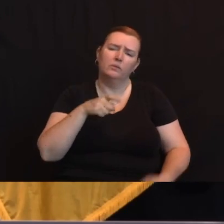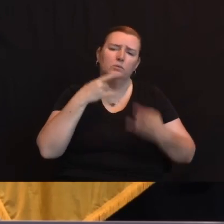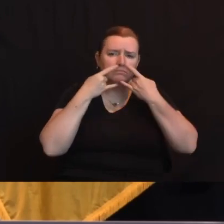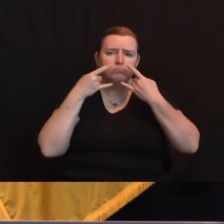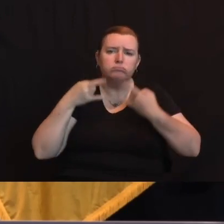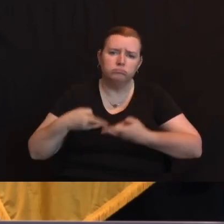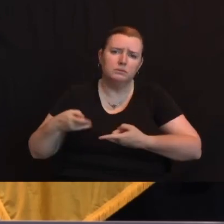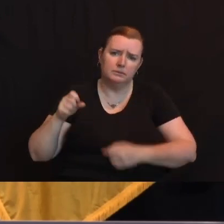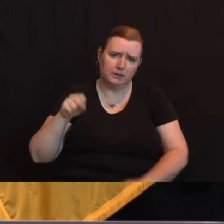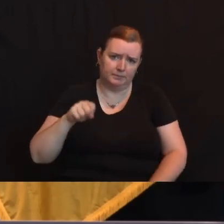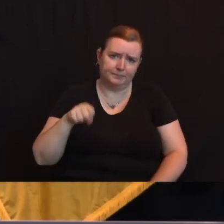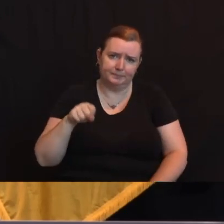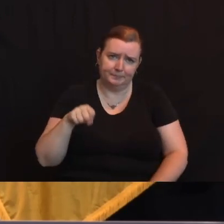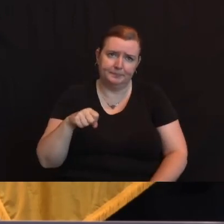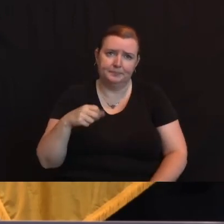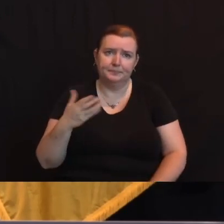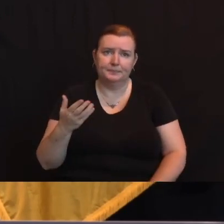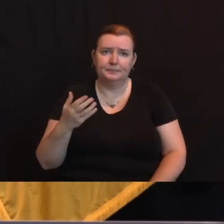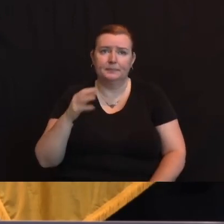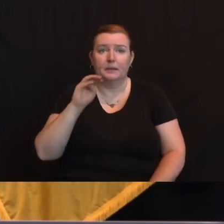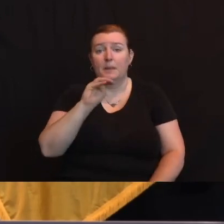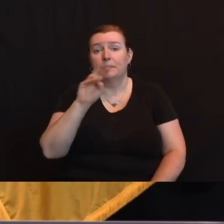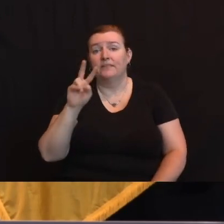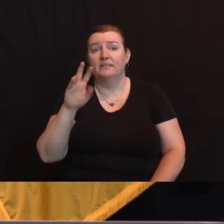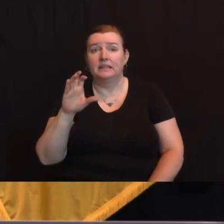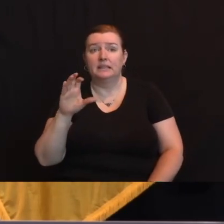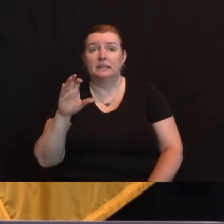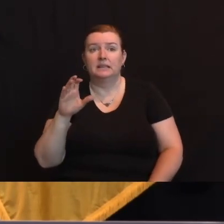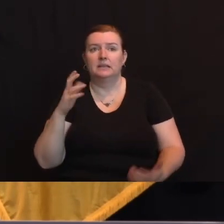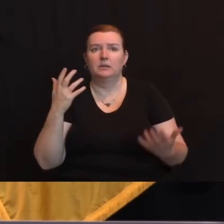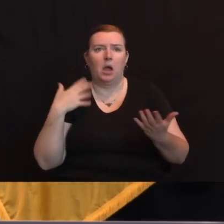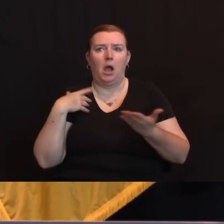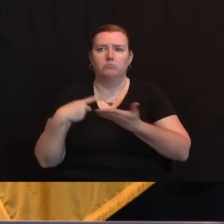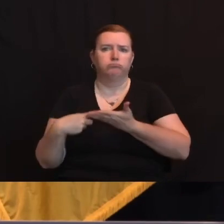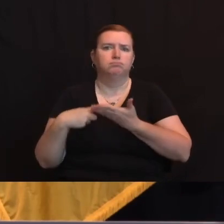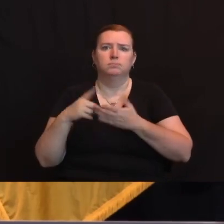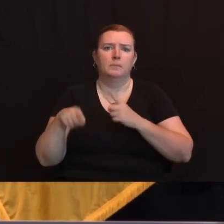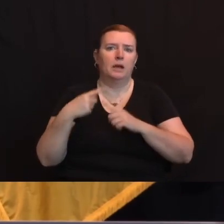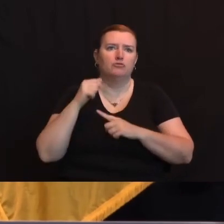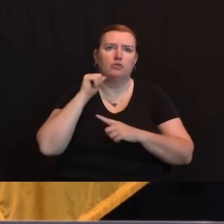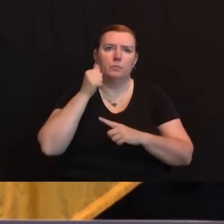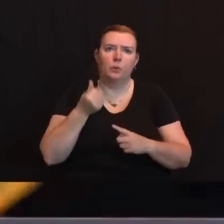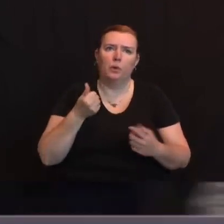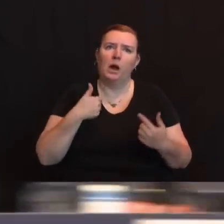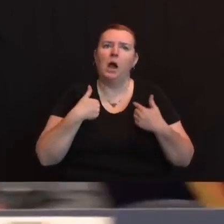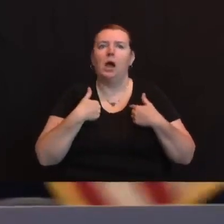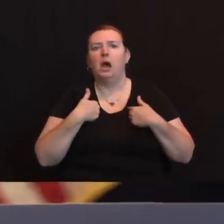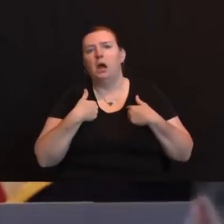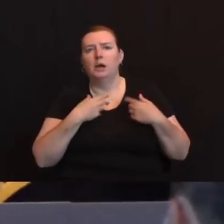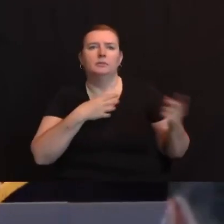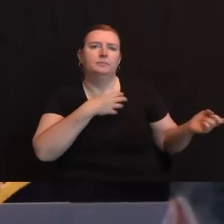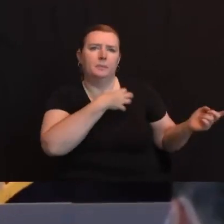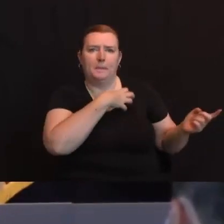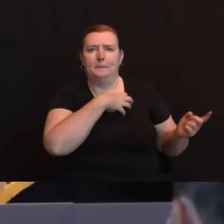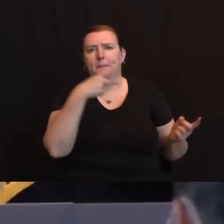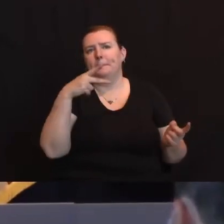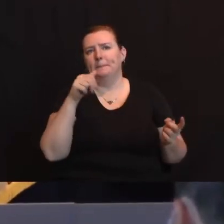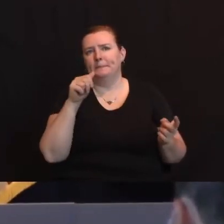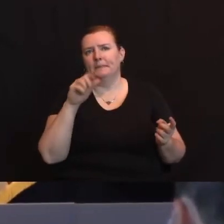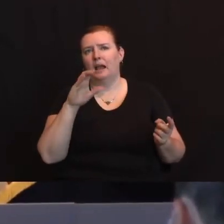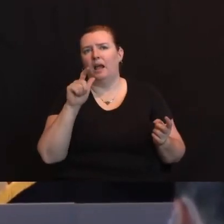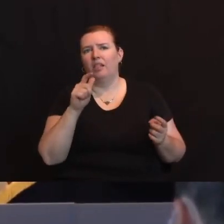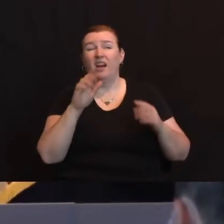MVC offices, I've had no discussions about that. Have you? About tomorrow? I've not, but I would just imagine with the forecast that probably alone